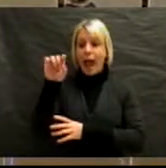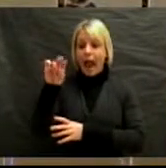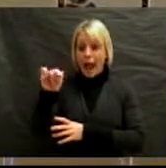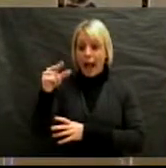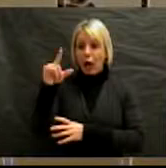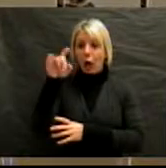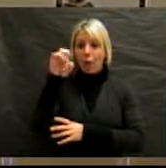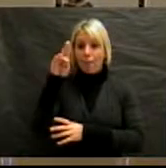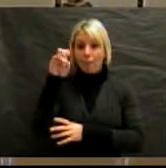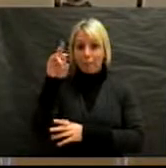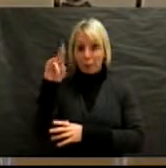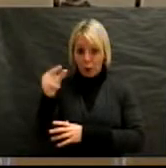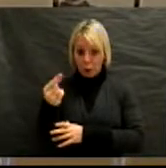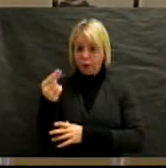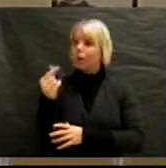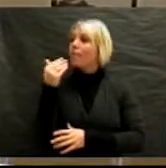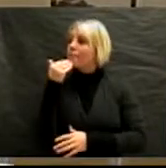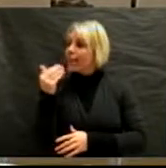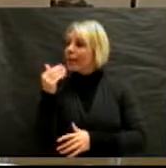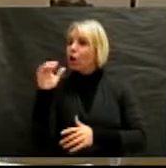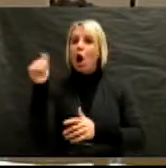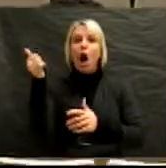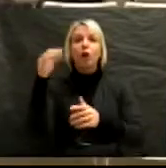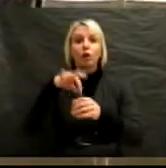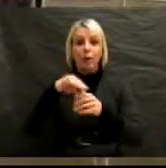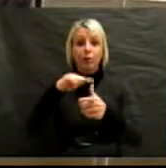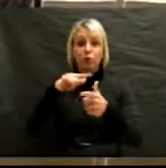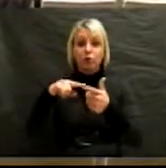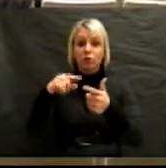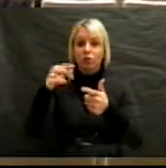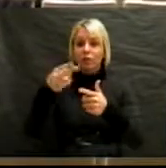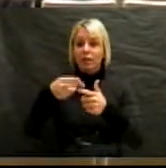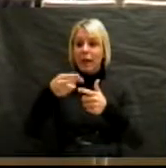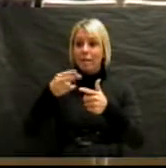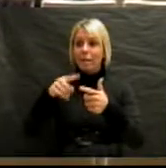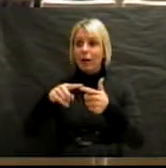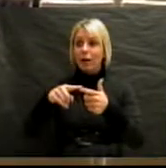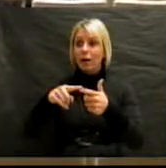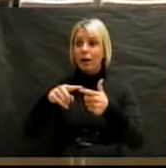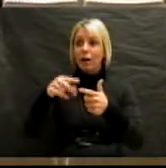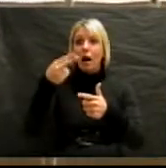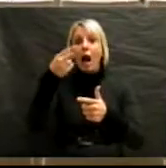Any other nominations? I want to nominate Howard Bodie.